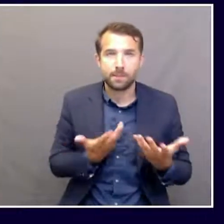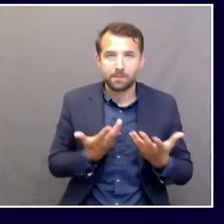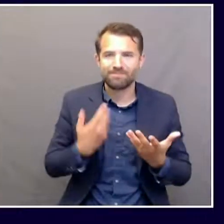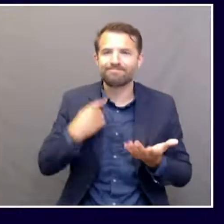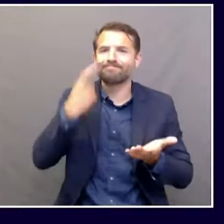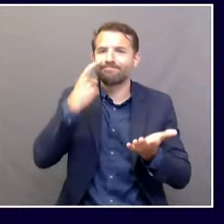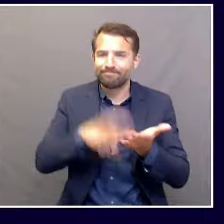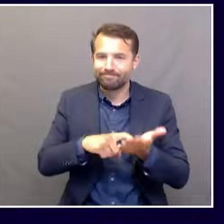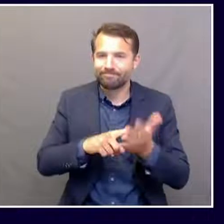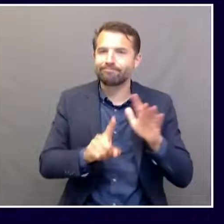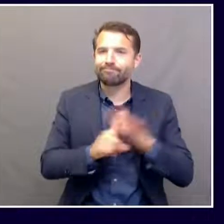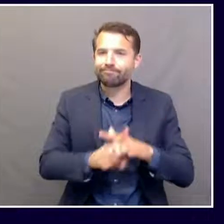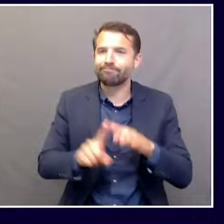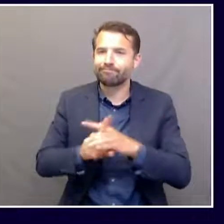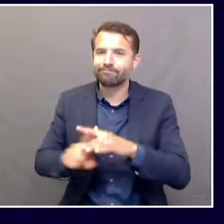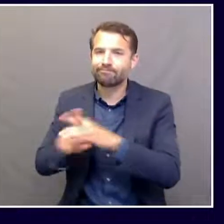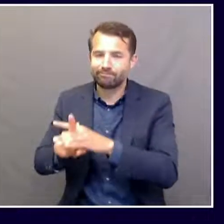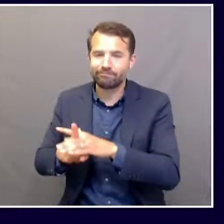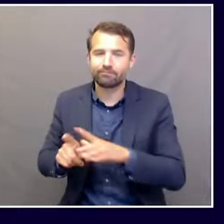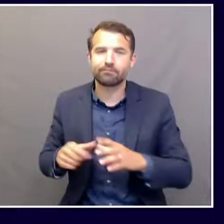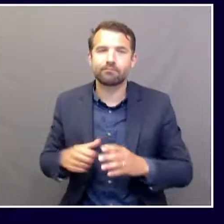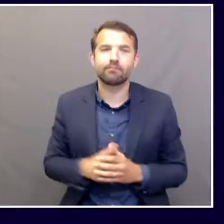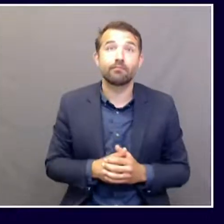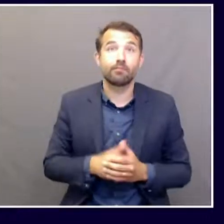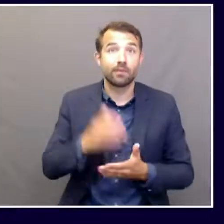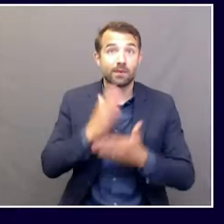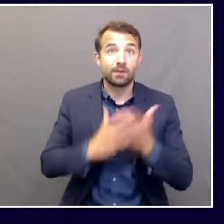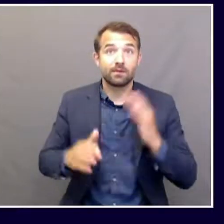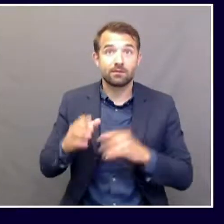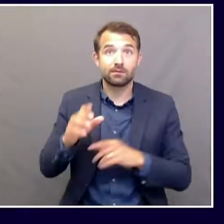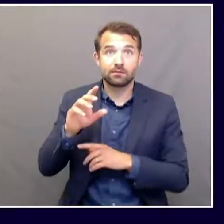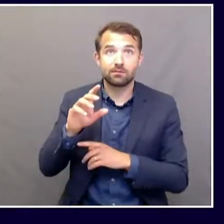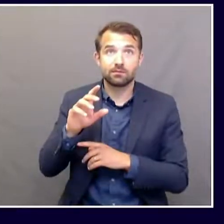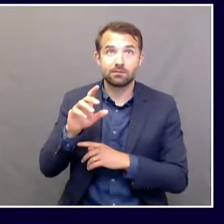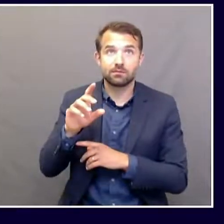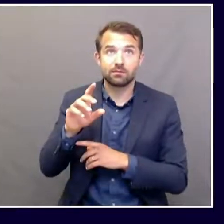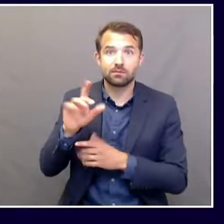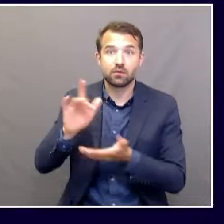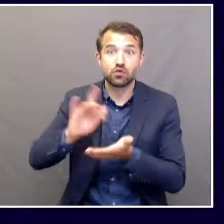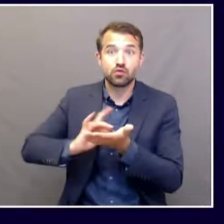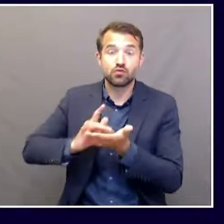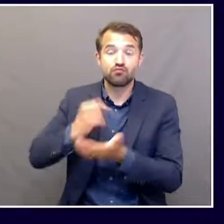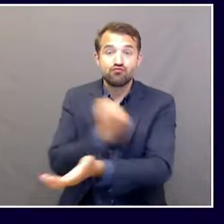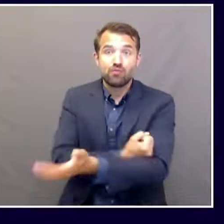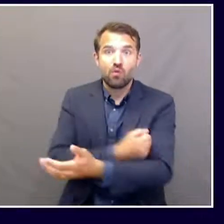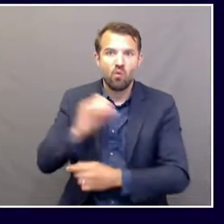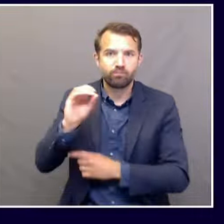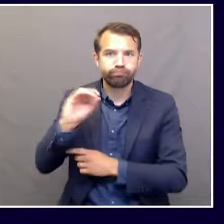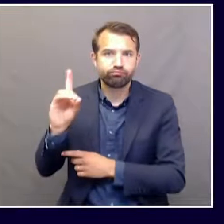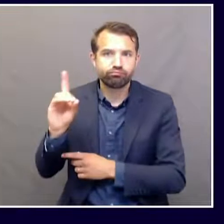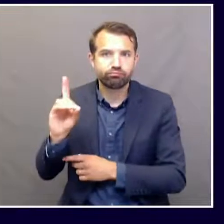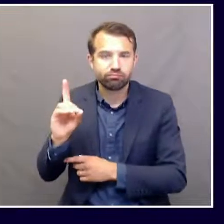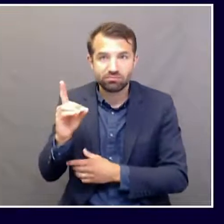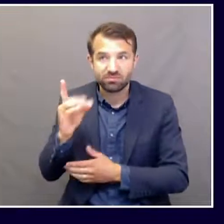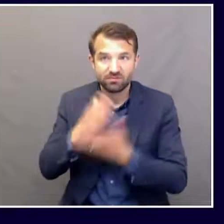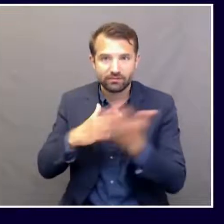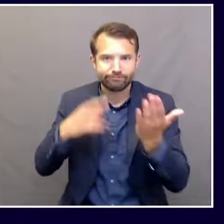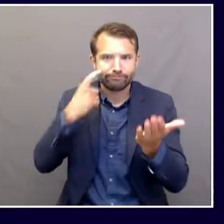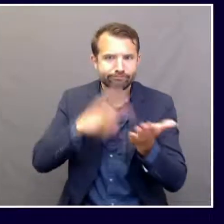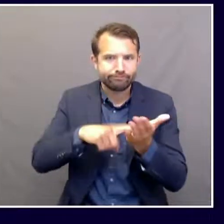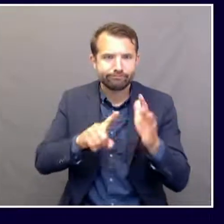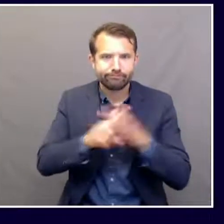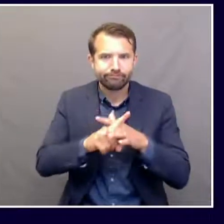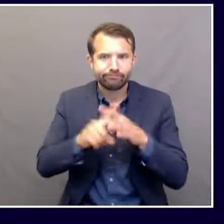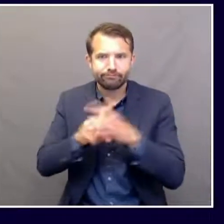substance use disorder. That partly is seasonal. We see that most years with the start of summer, but it's a particularly big concern